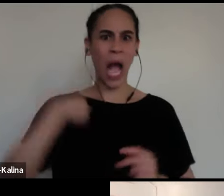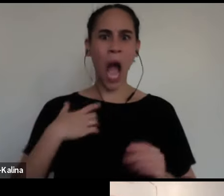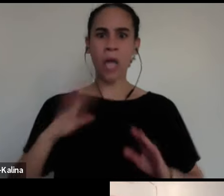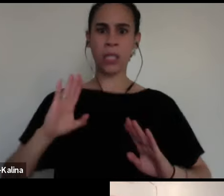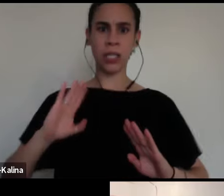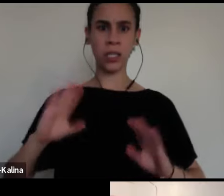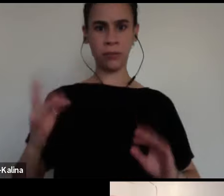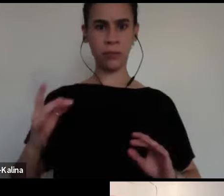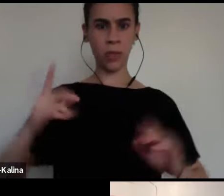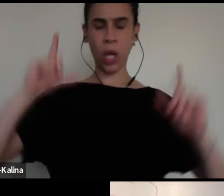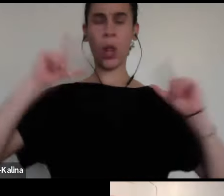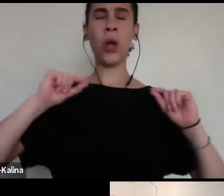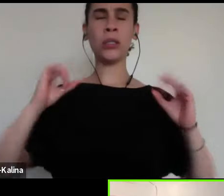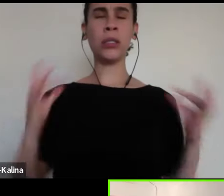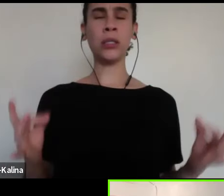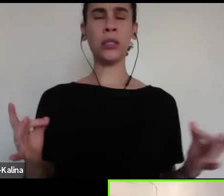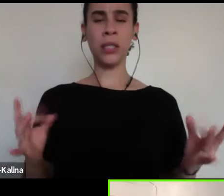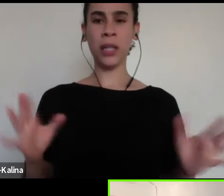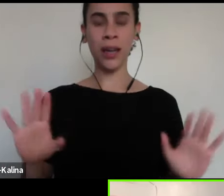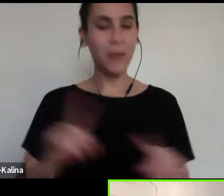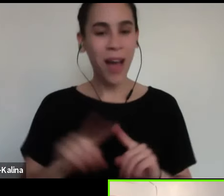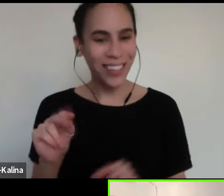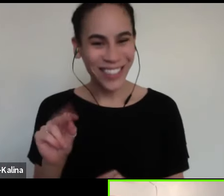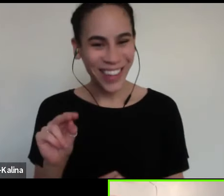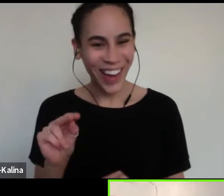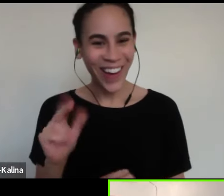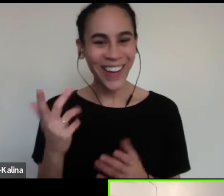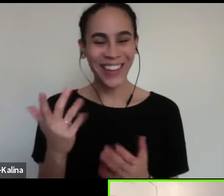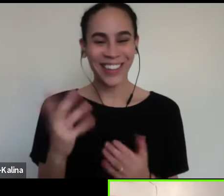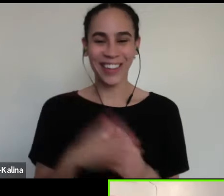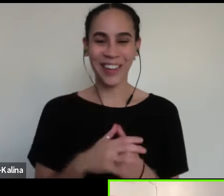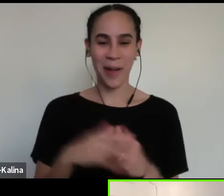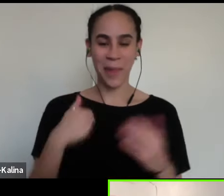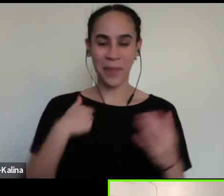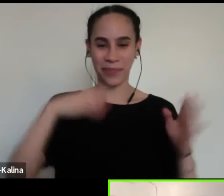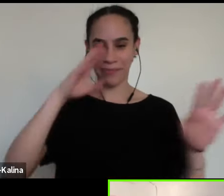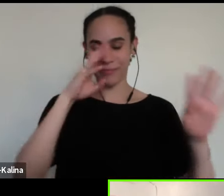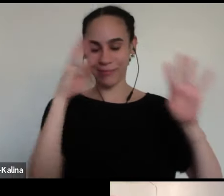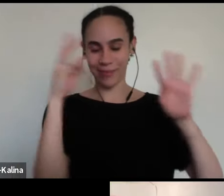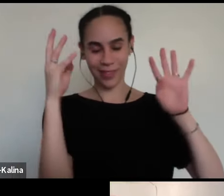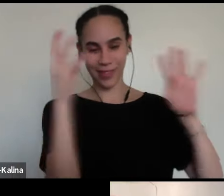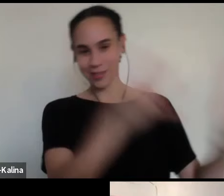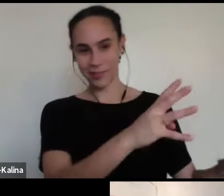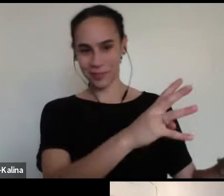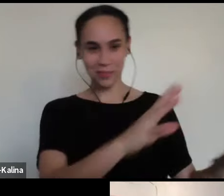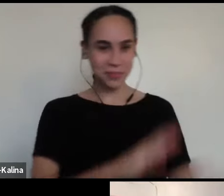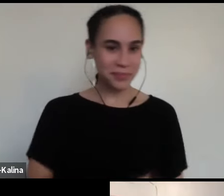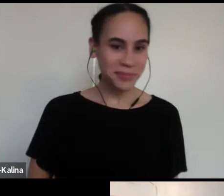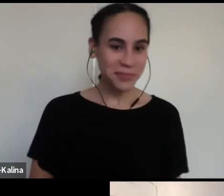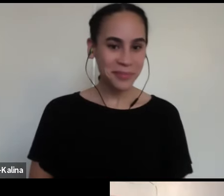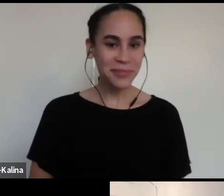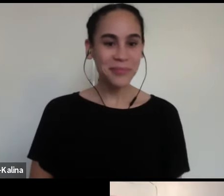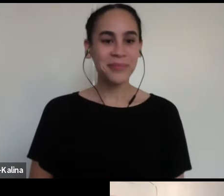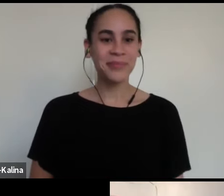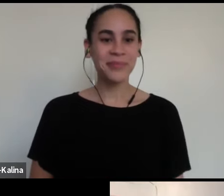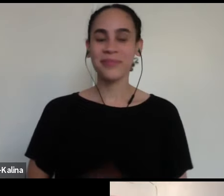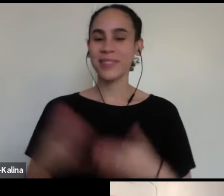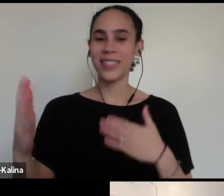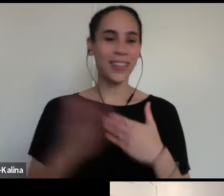my eyes. But no, tune all of that out. Yeah, exactly. Yeah. It doesn't